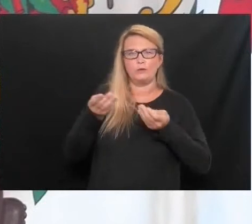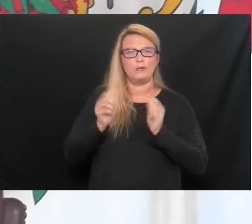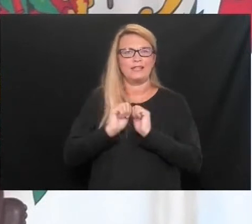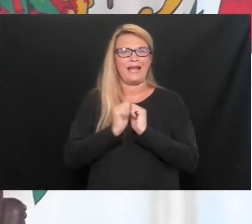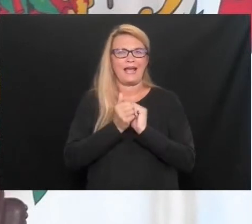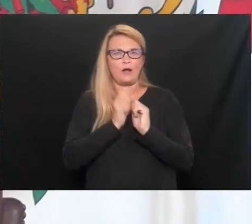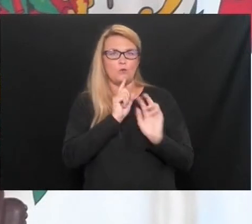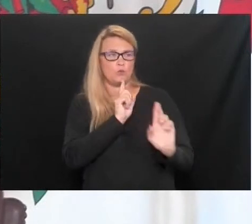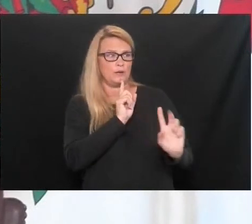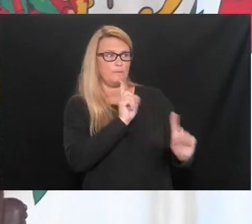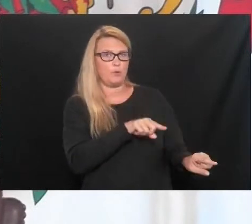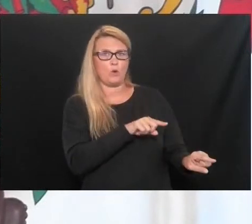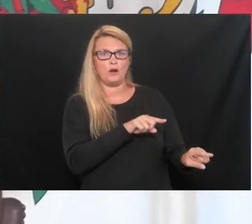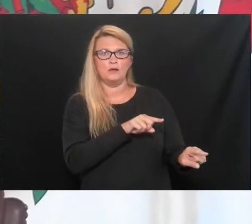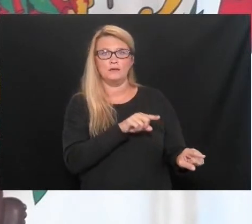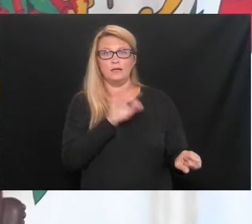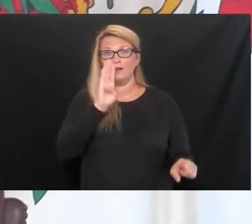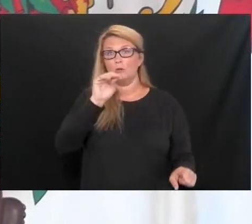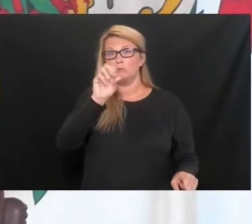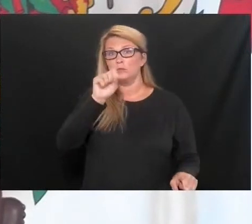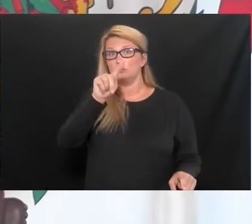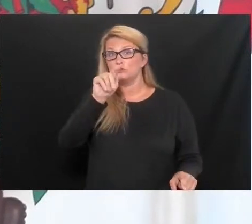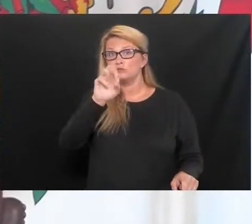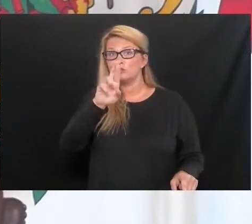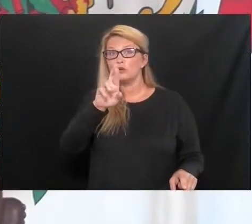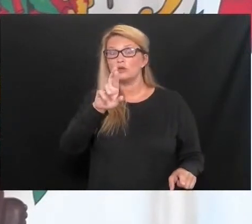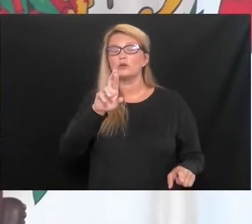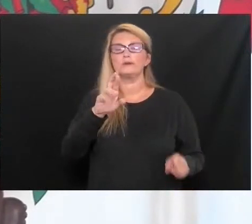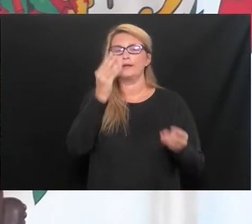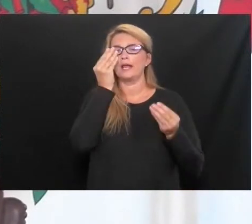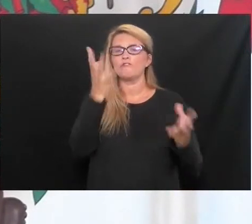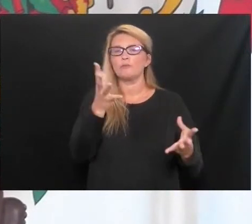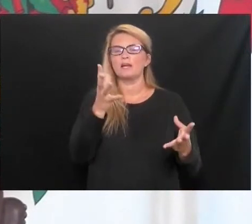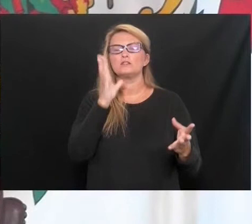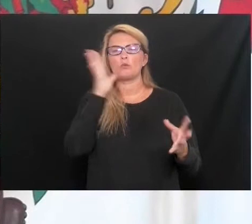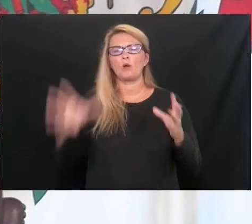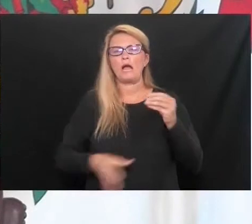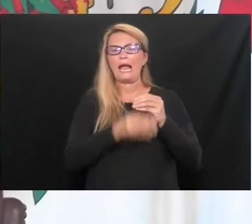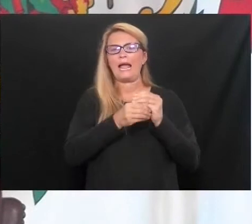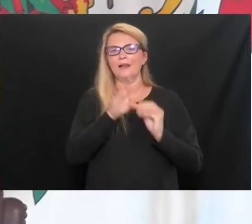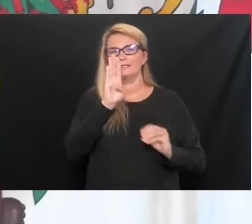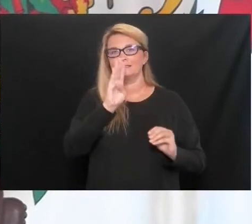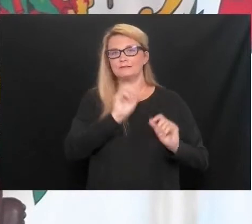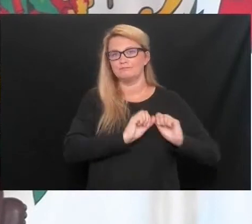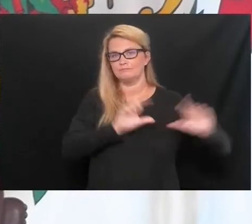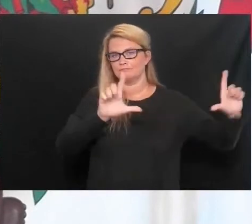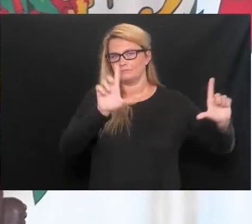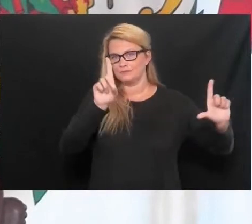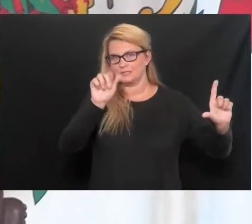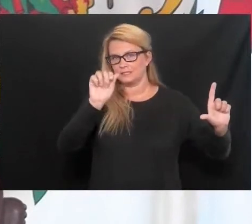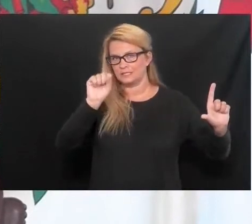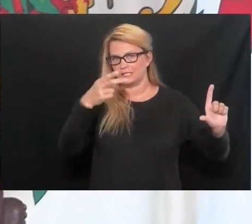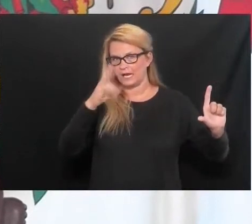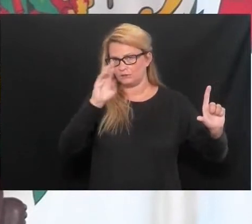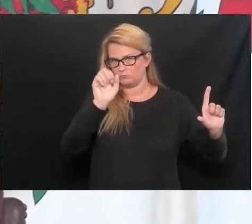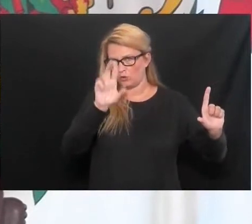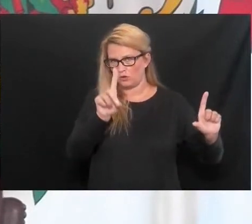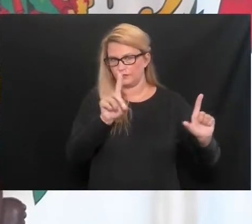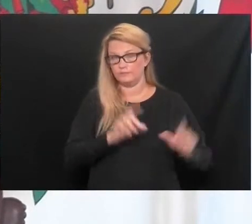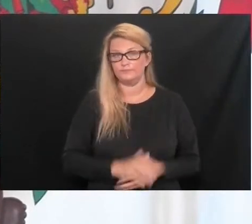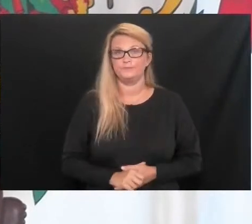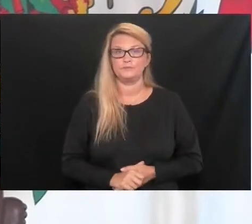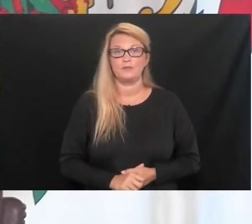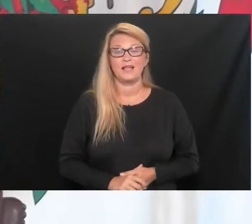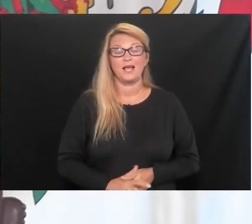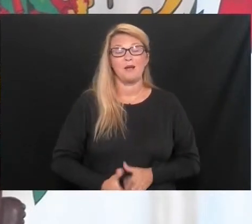these booster shots, and once we get that figured out, we'll get it up on the dashboard. From day one, again, we've been the leader in